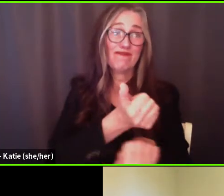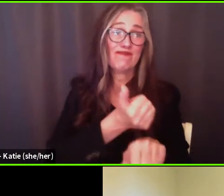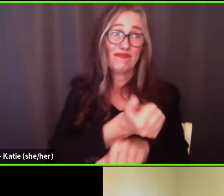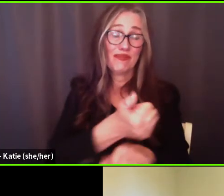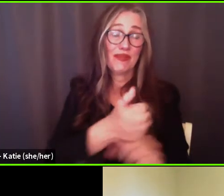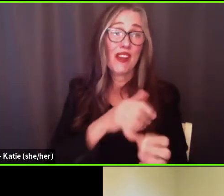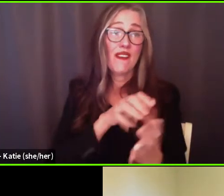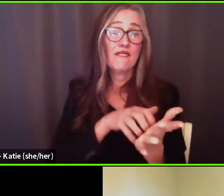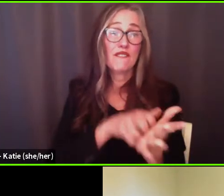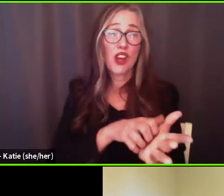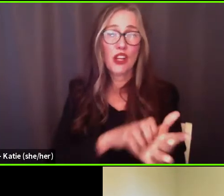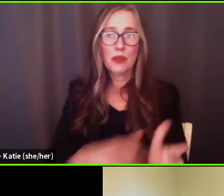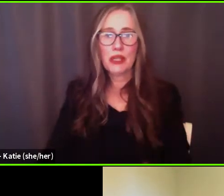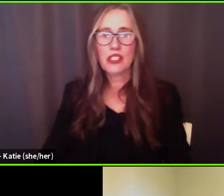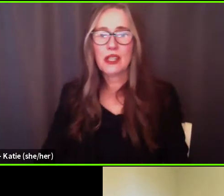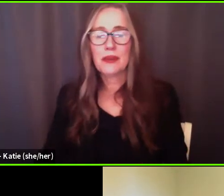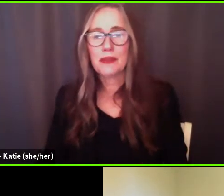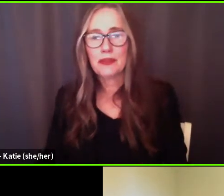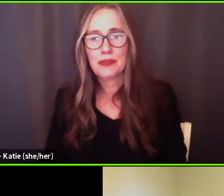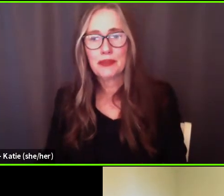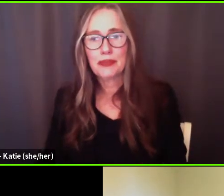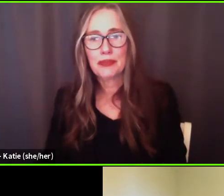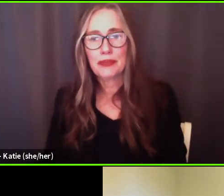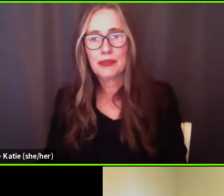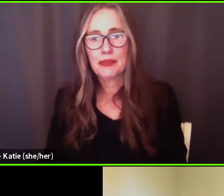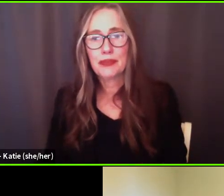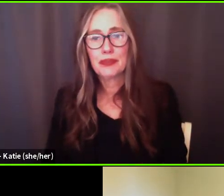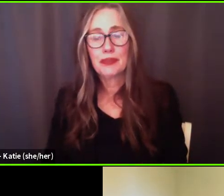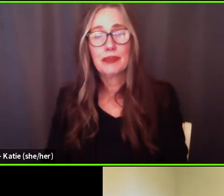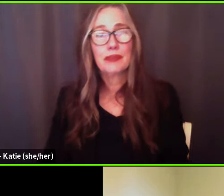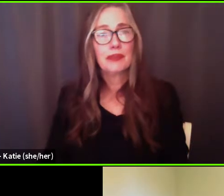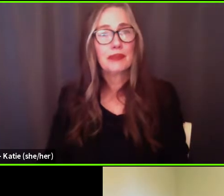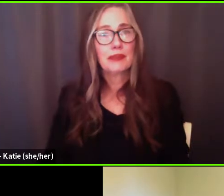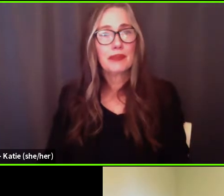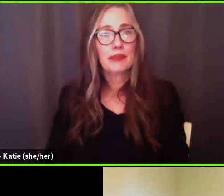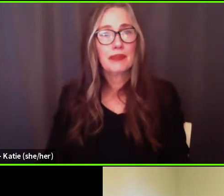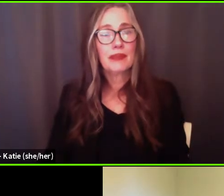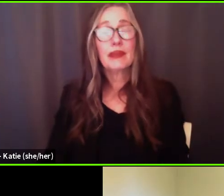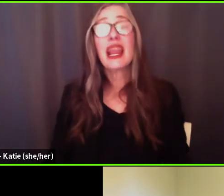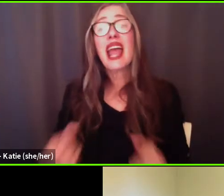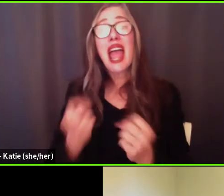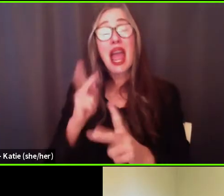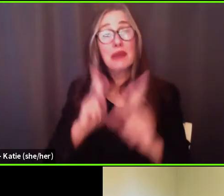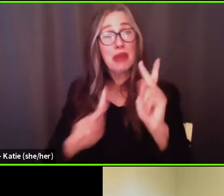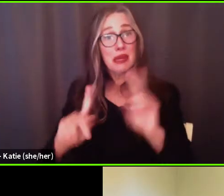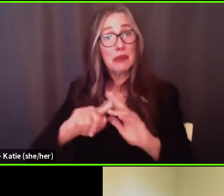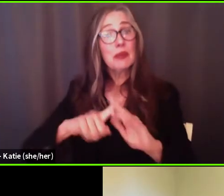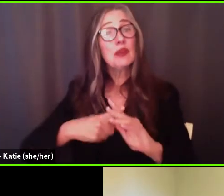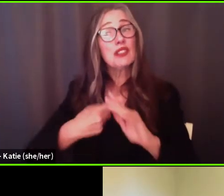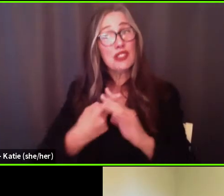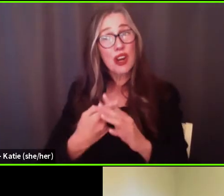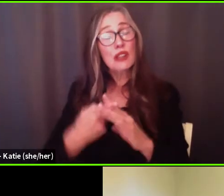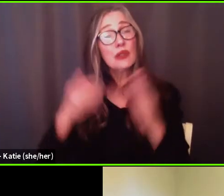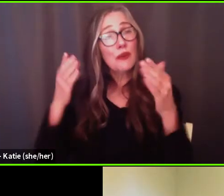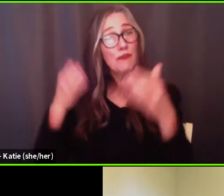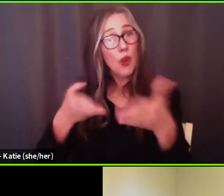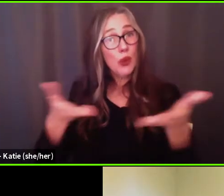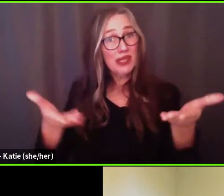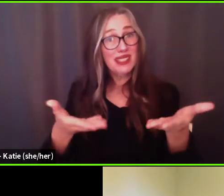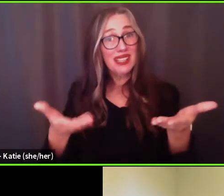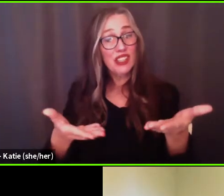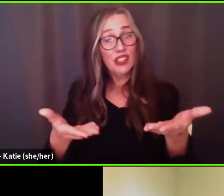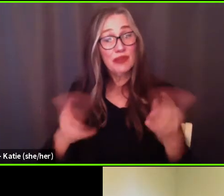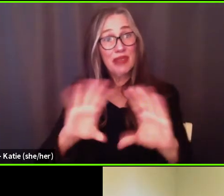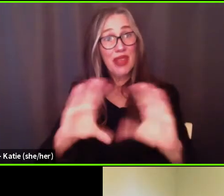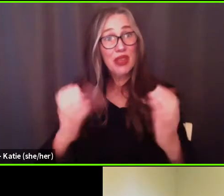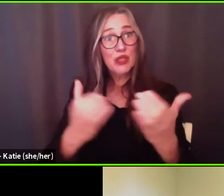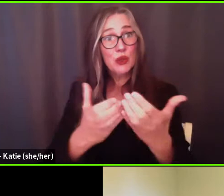issue of carcerality thinking about sort of how people individuals are confined within space and i think understanding that that